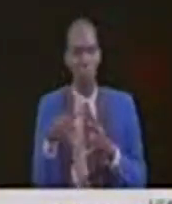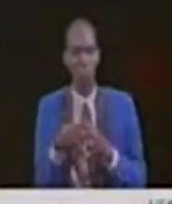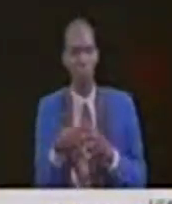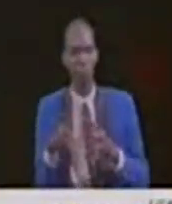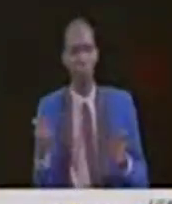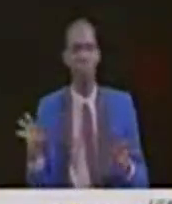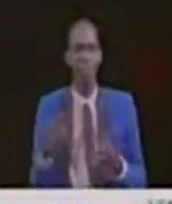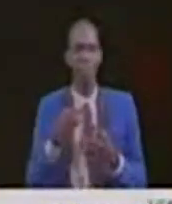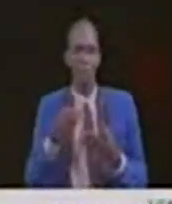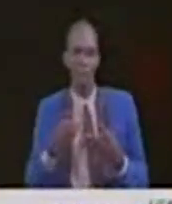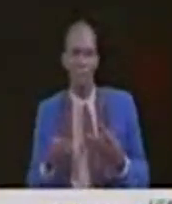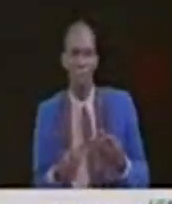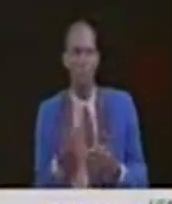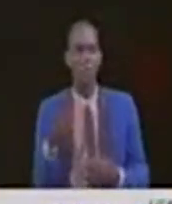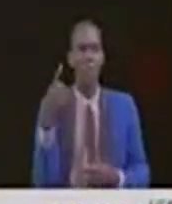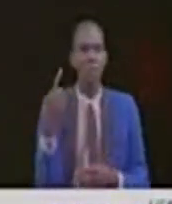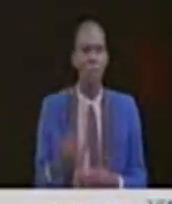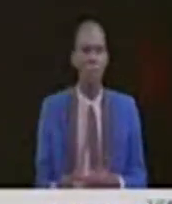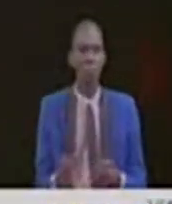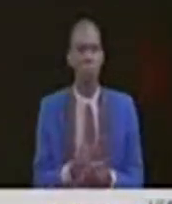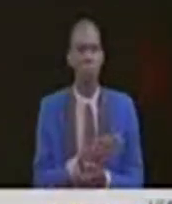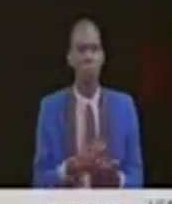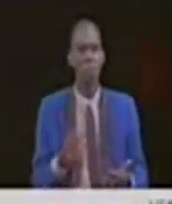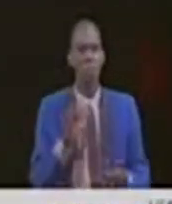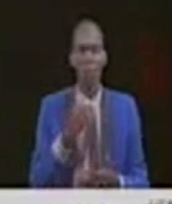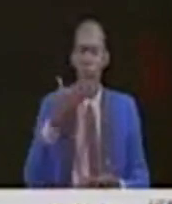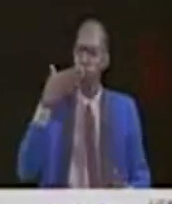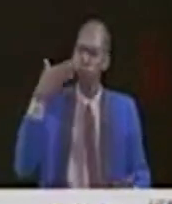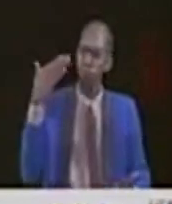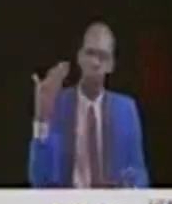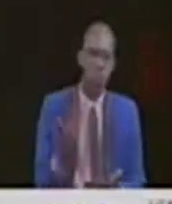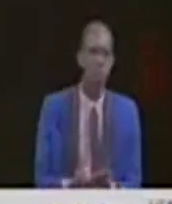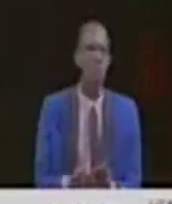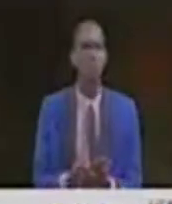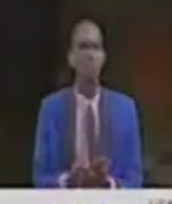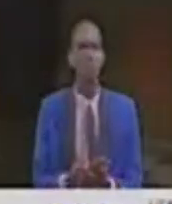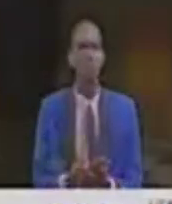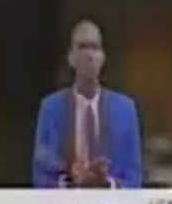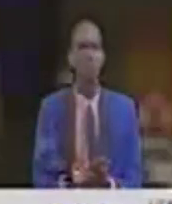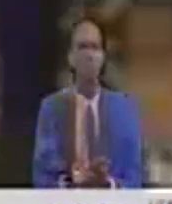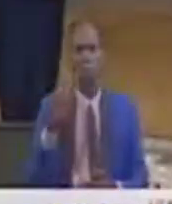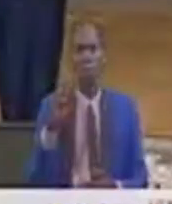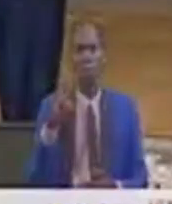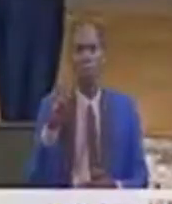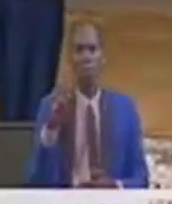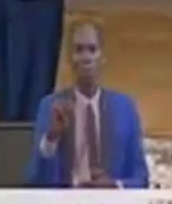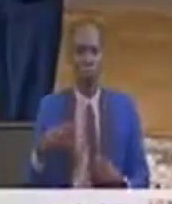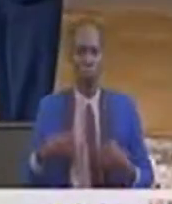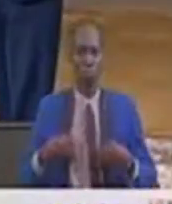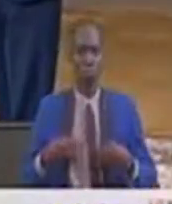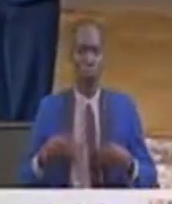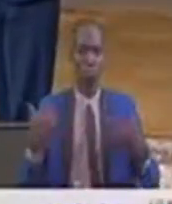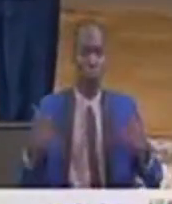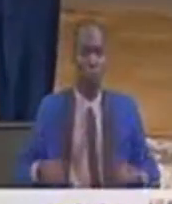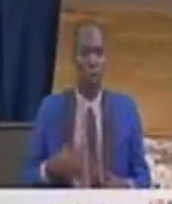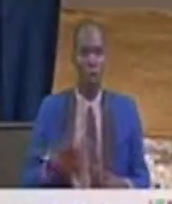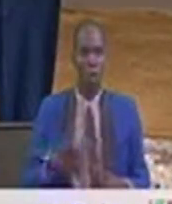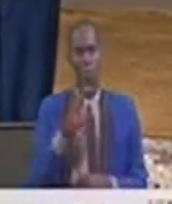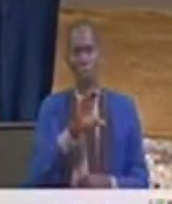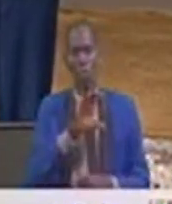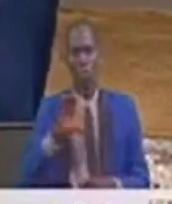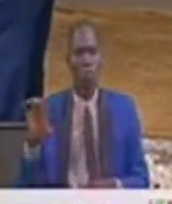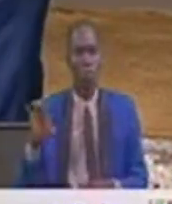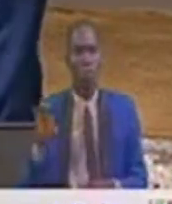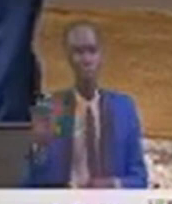the spoils a goodly Babylonish garment and 200 shekels of silver and